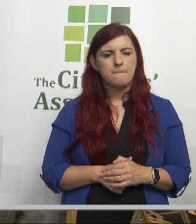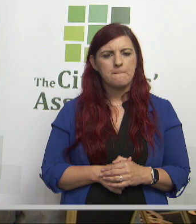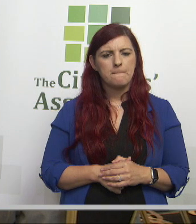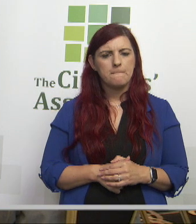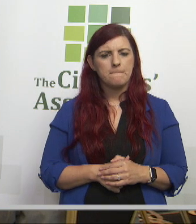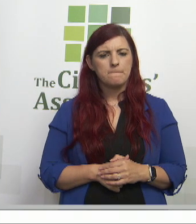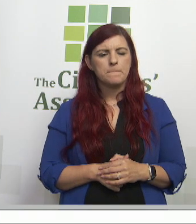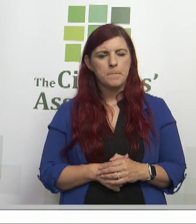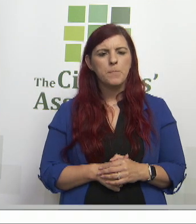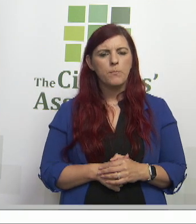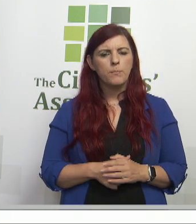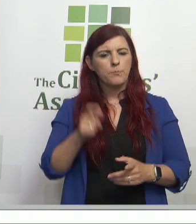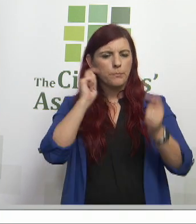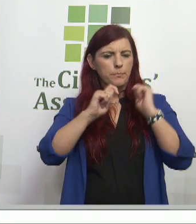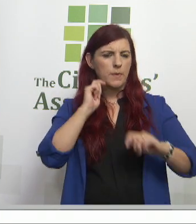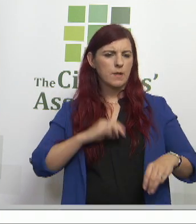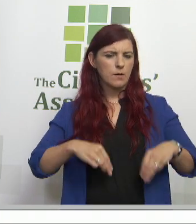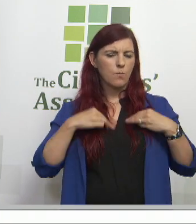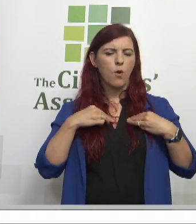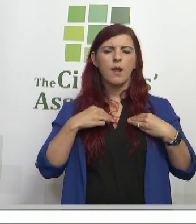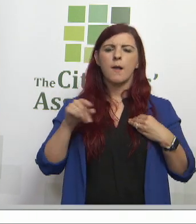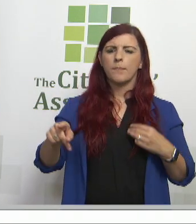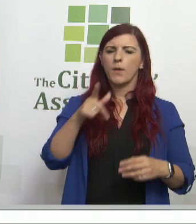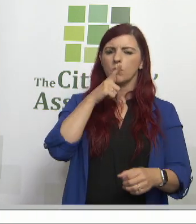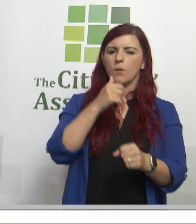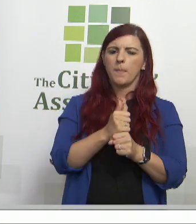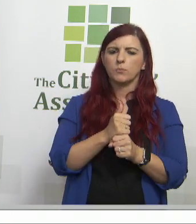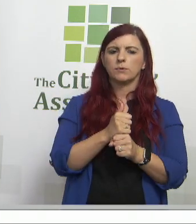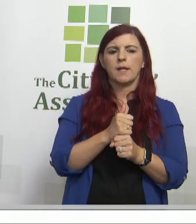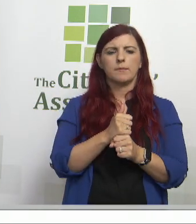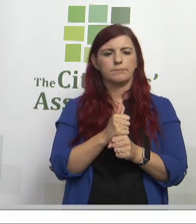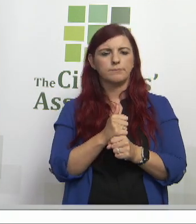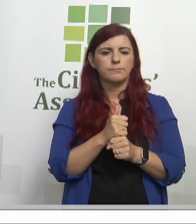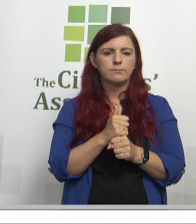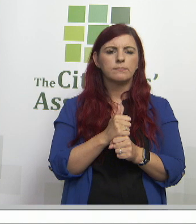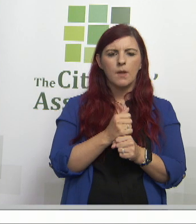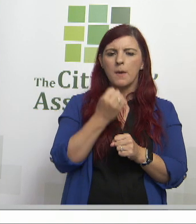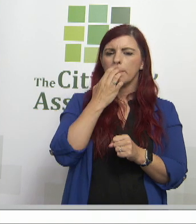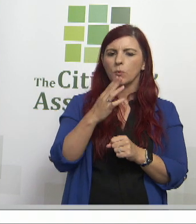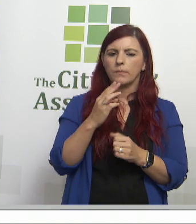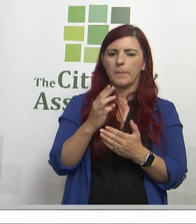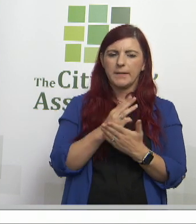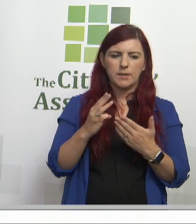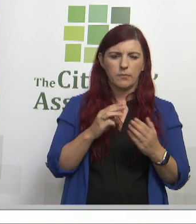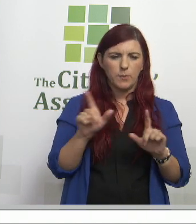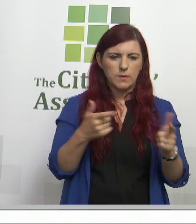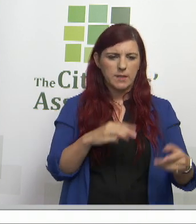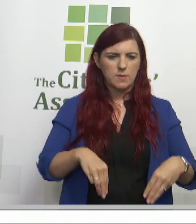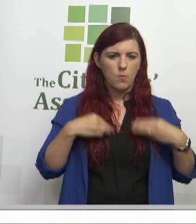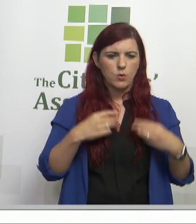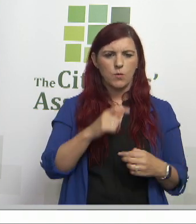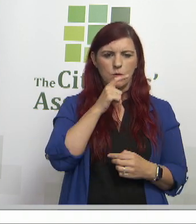this morning. They were talking about this beautiful piece of music on the Blasket Islands. It was called the Port na